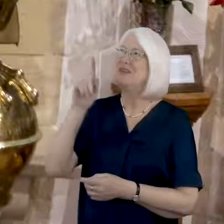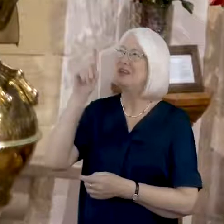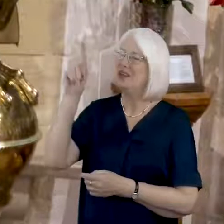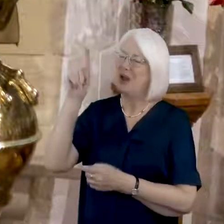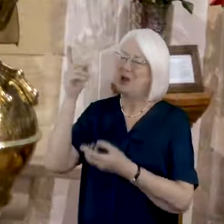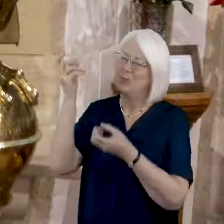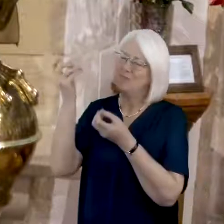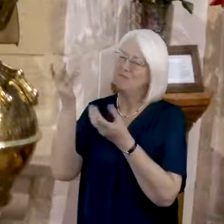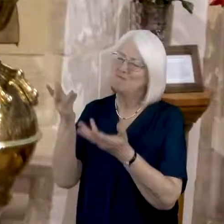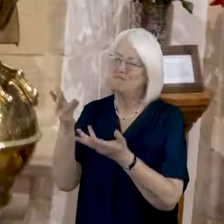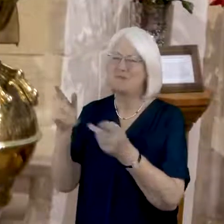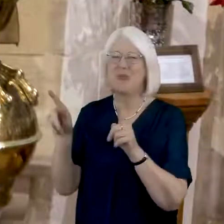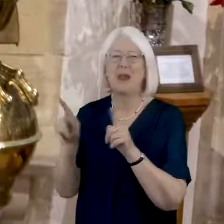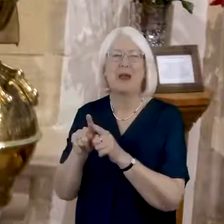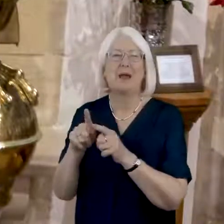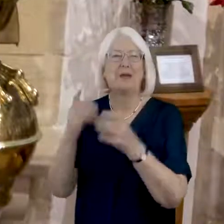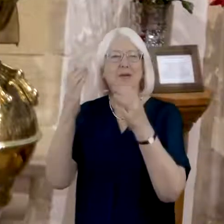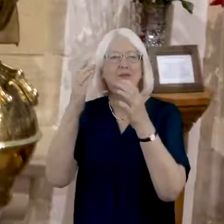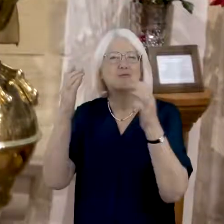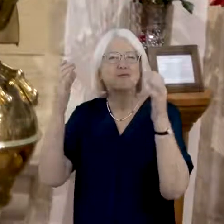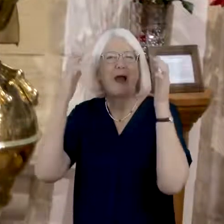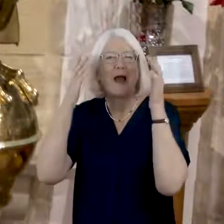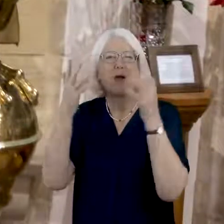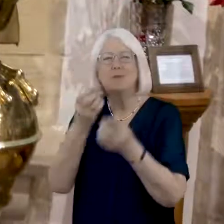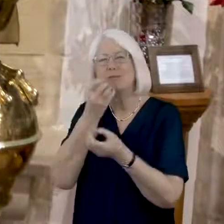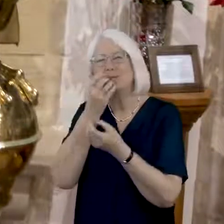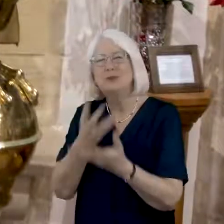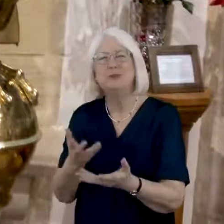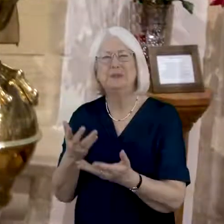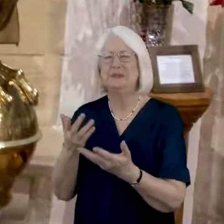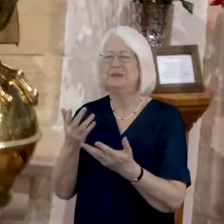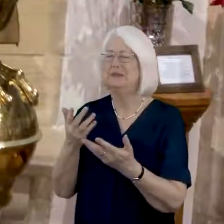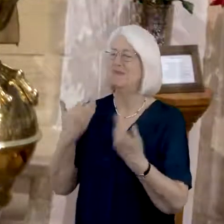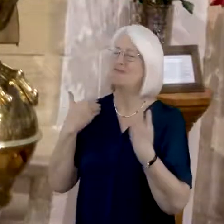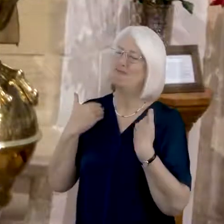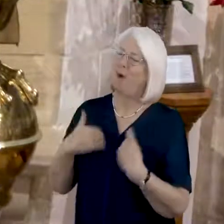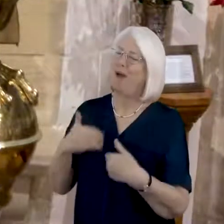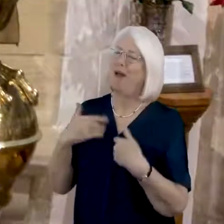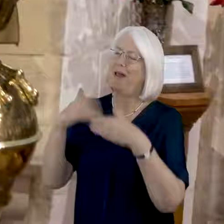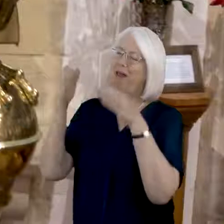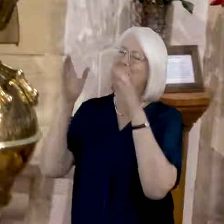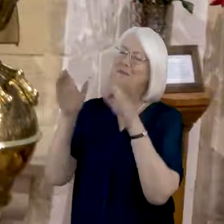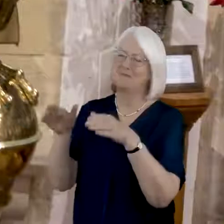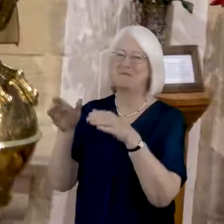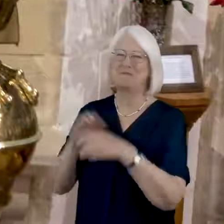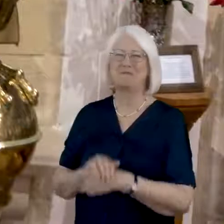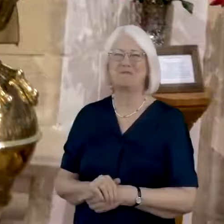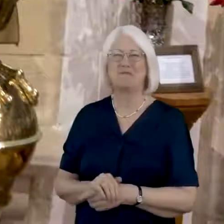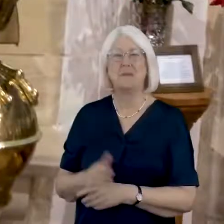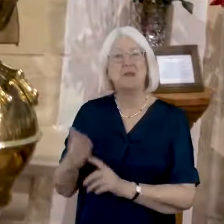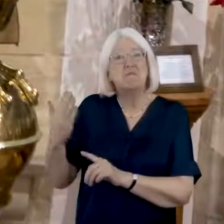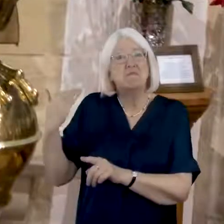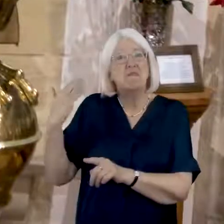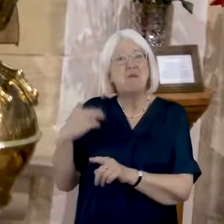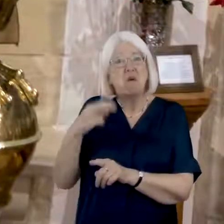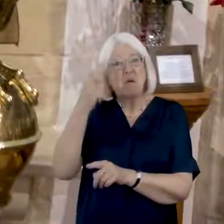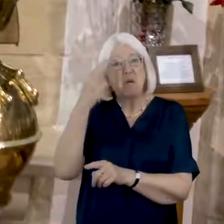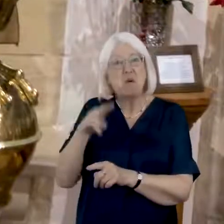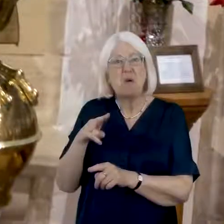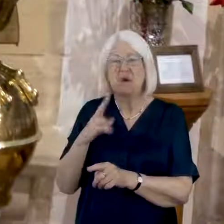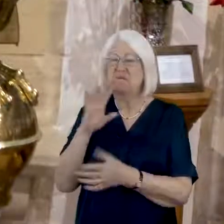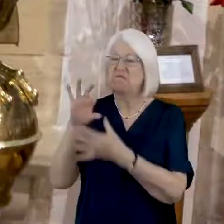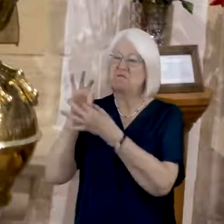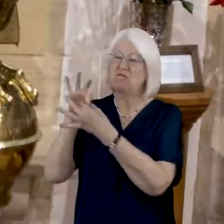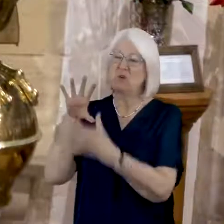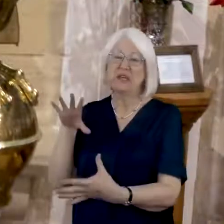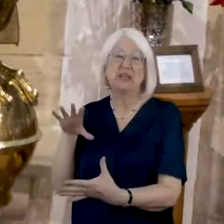Lord, and a royal diadem in the hand of your God. You shall no more be termed forsaken,